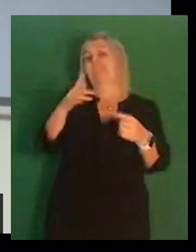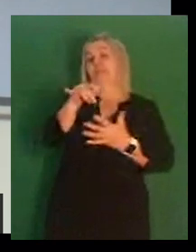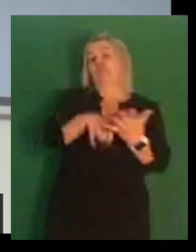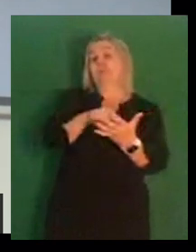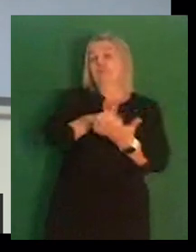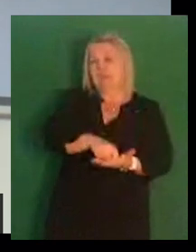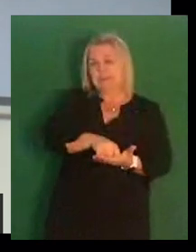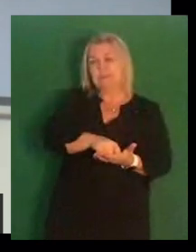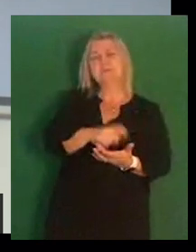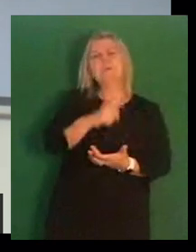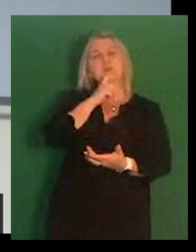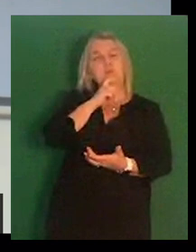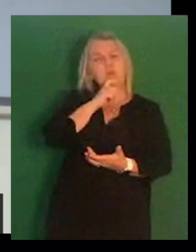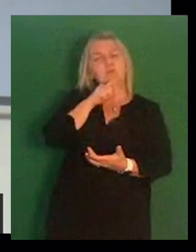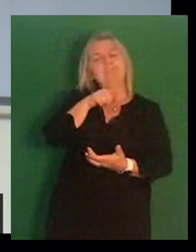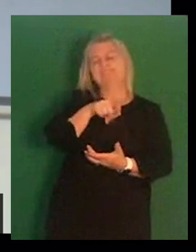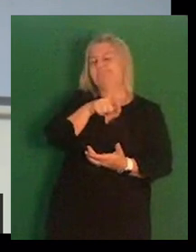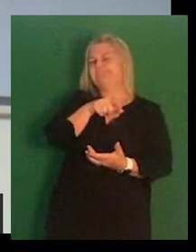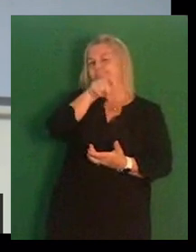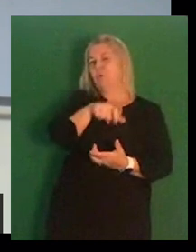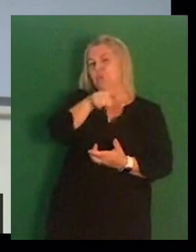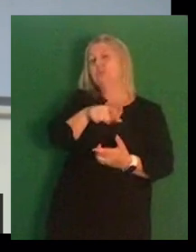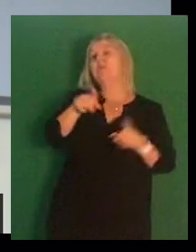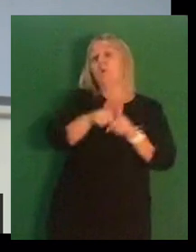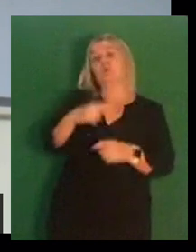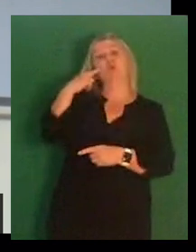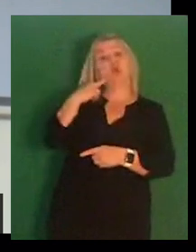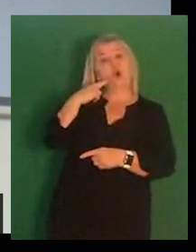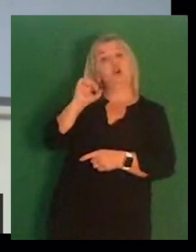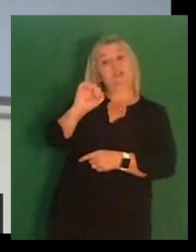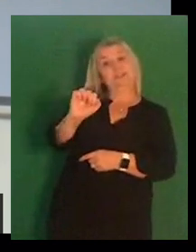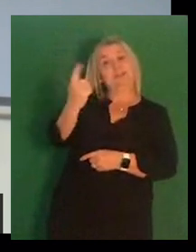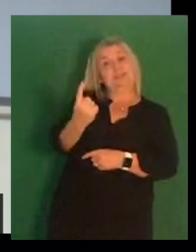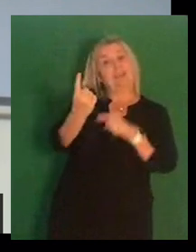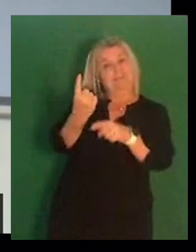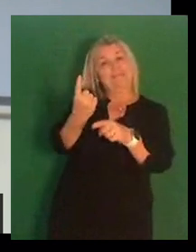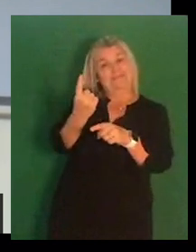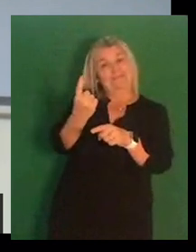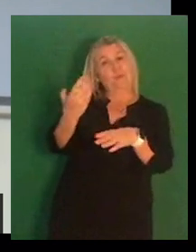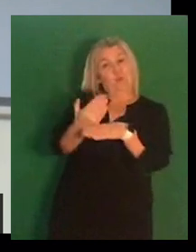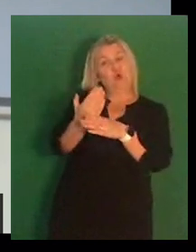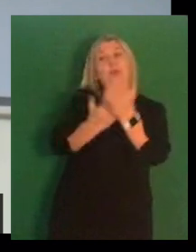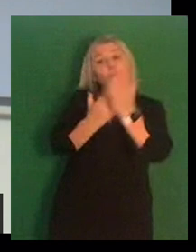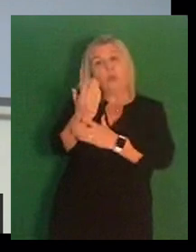a writer who is also a nurse on the COVID wards. And she wrote about the domestic